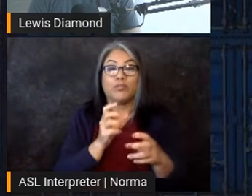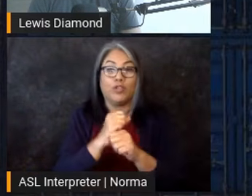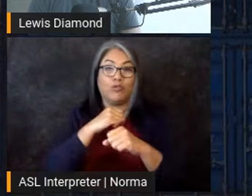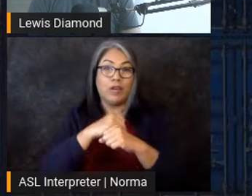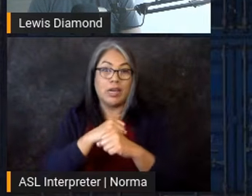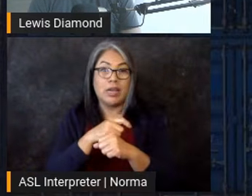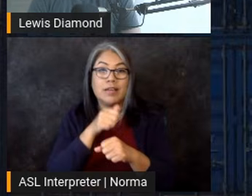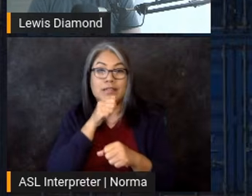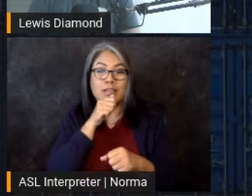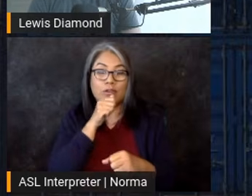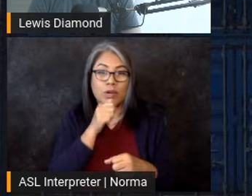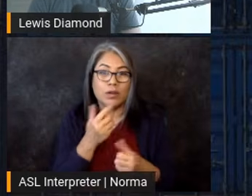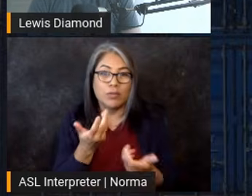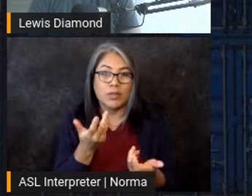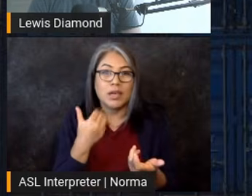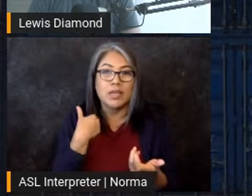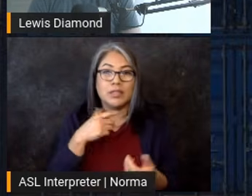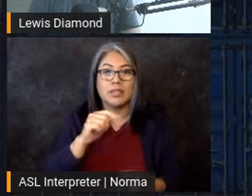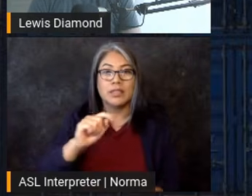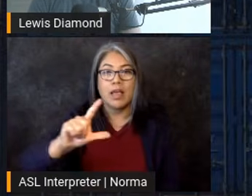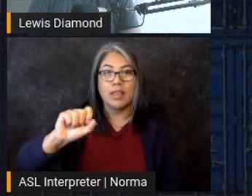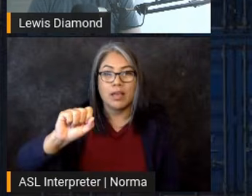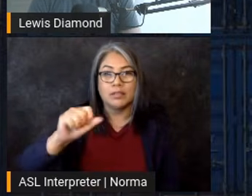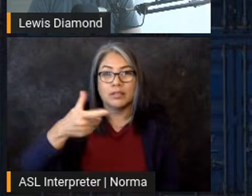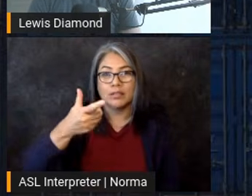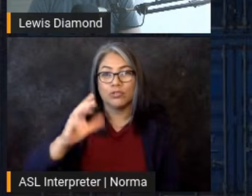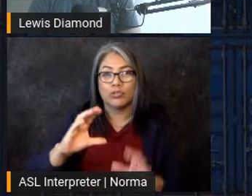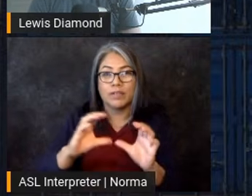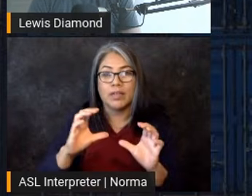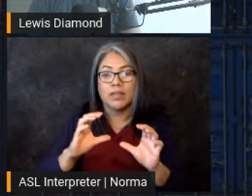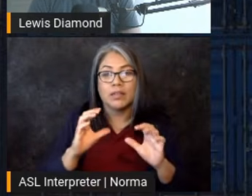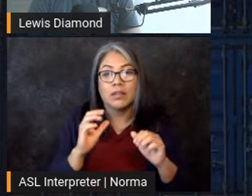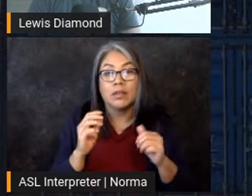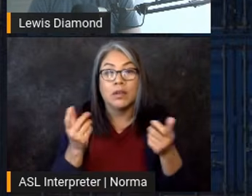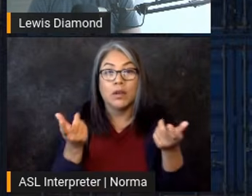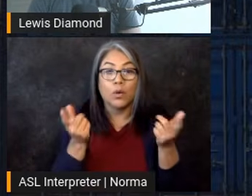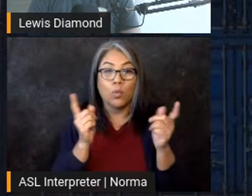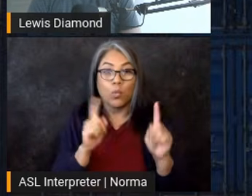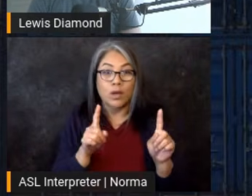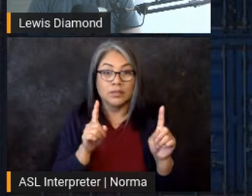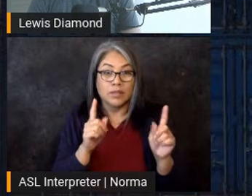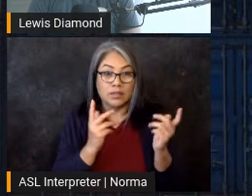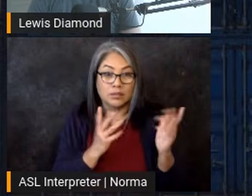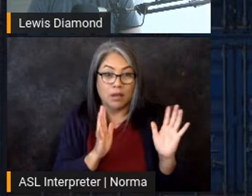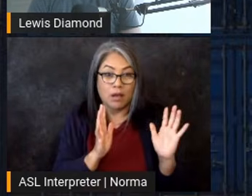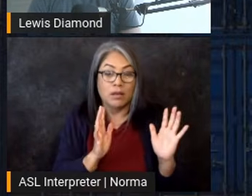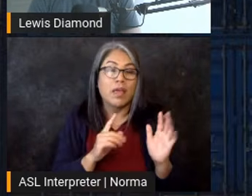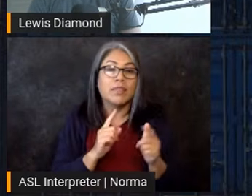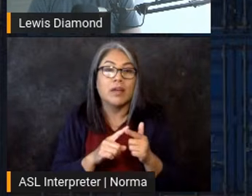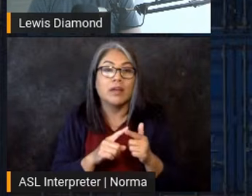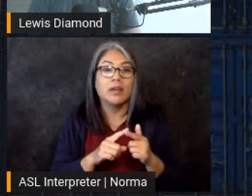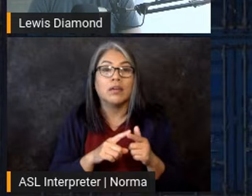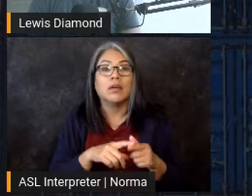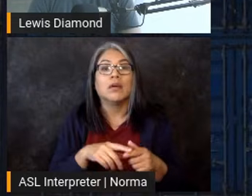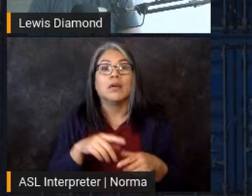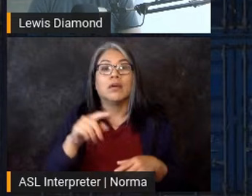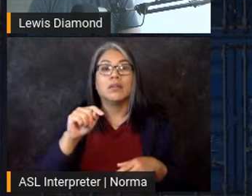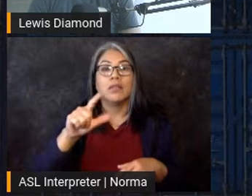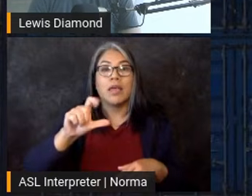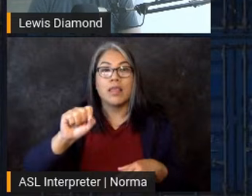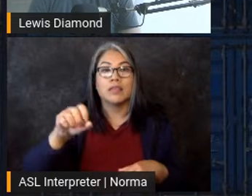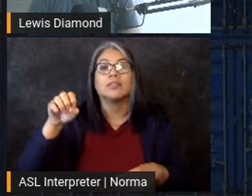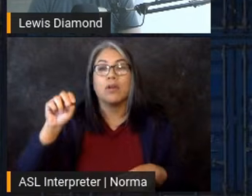which has a TLS certificate. And once that's done, we can turn TLS on for